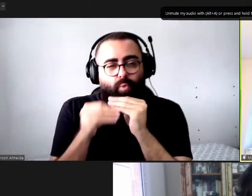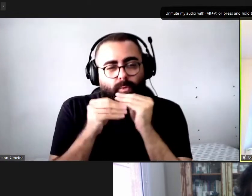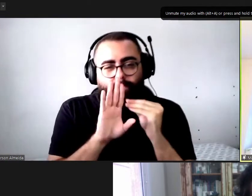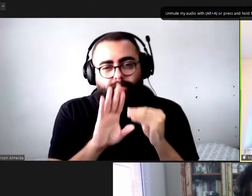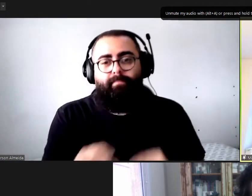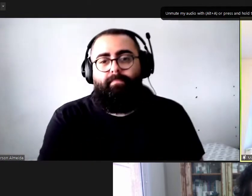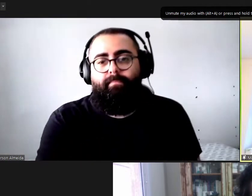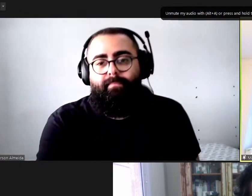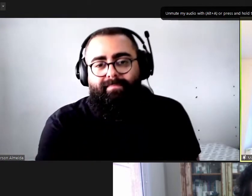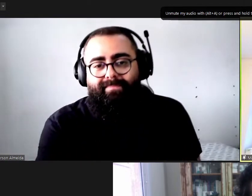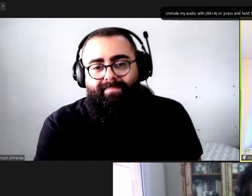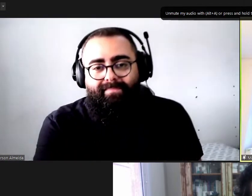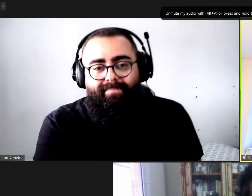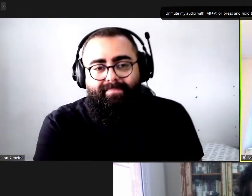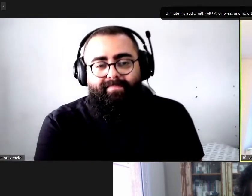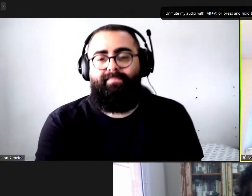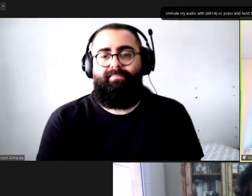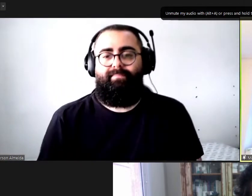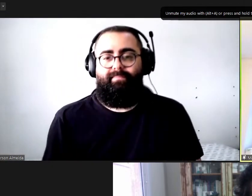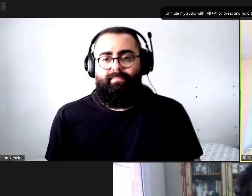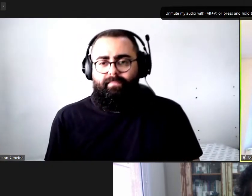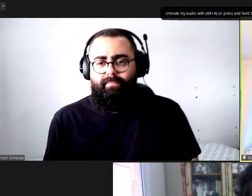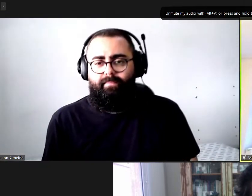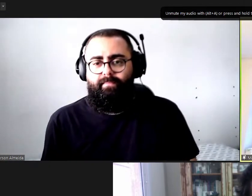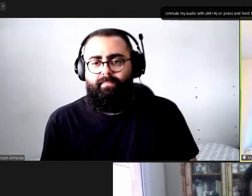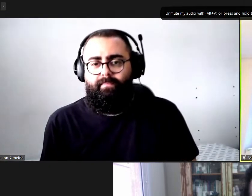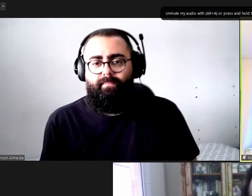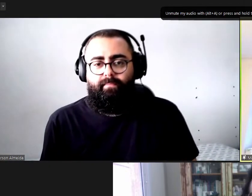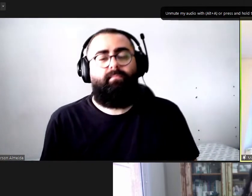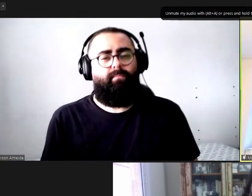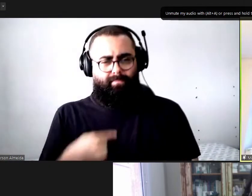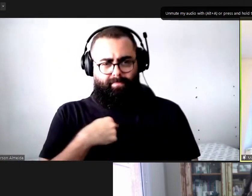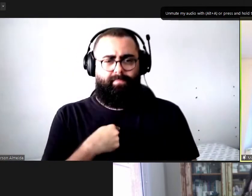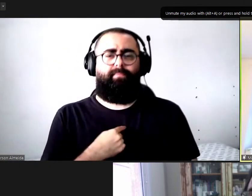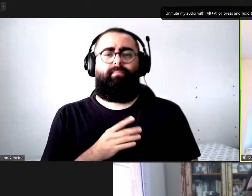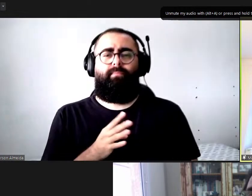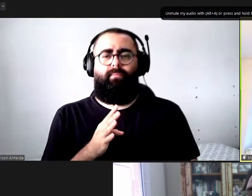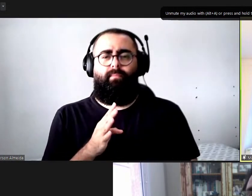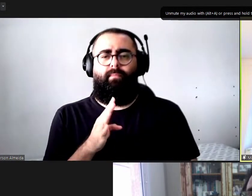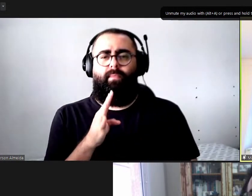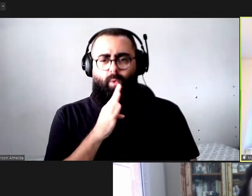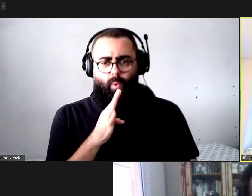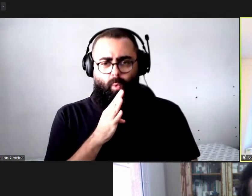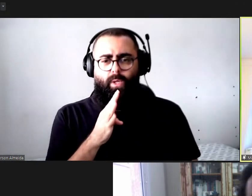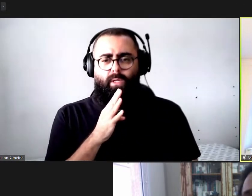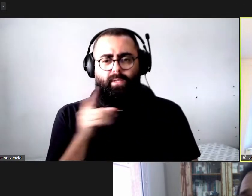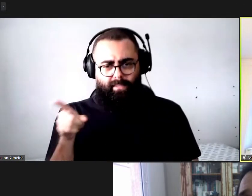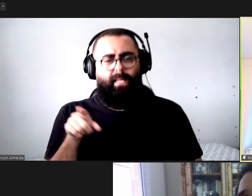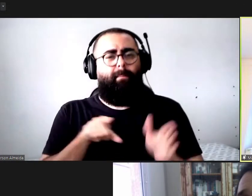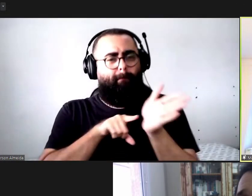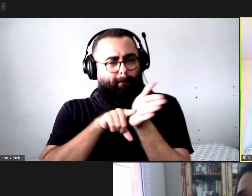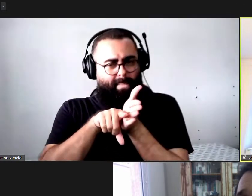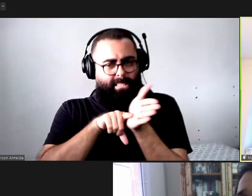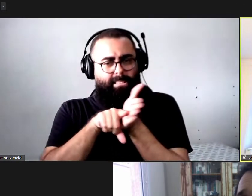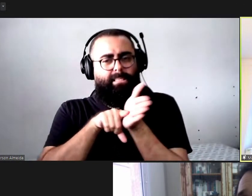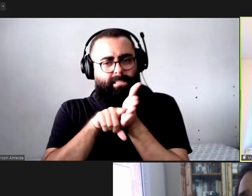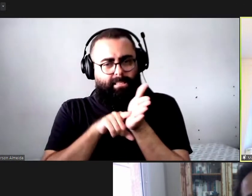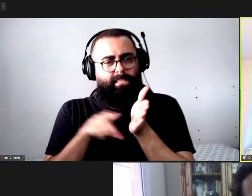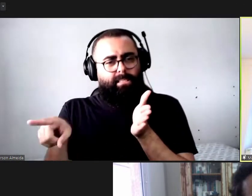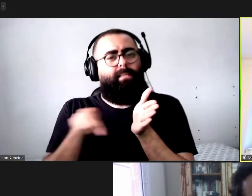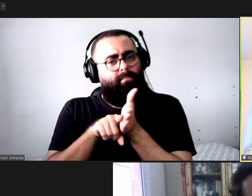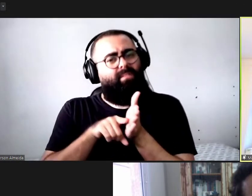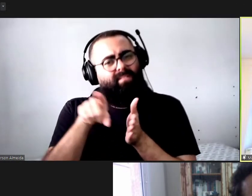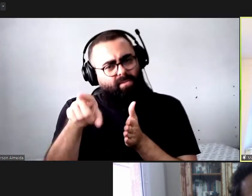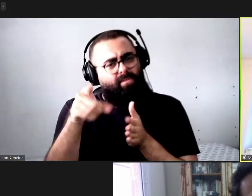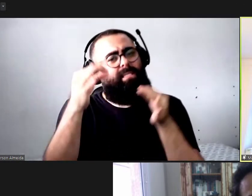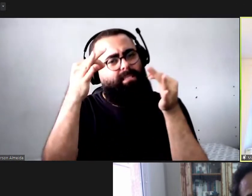Sure, that's fine. No, I'm familiar with that work, and it makes sense that this was something